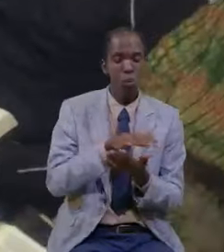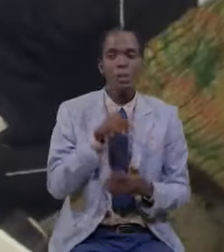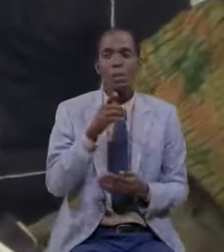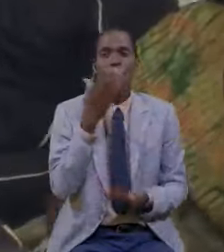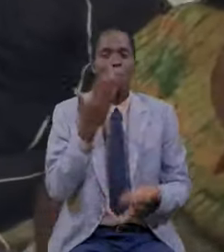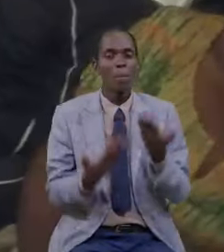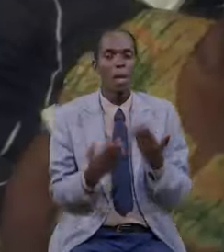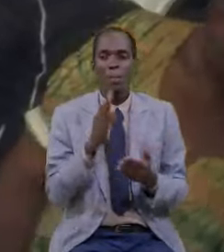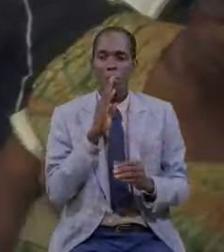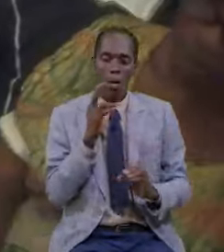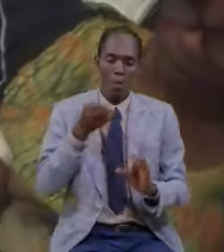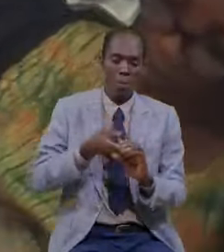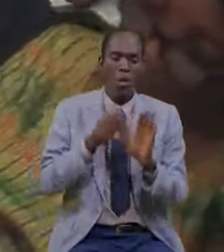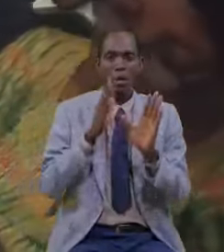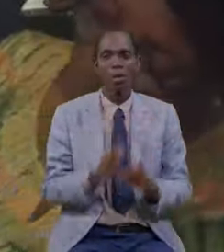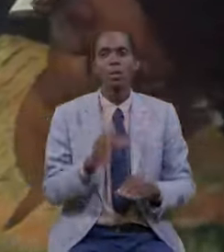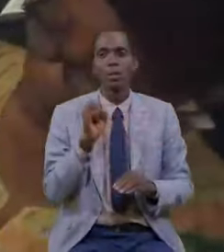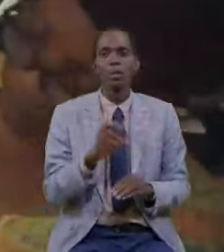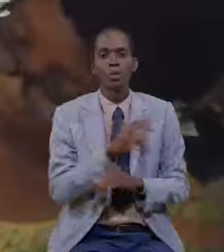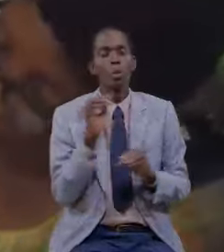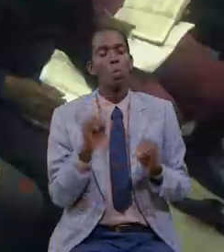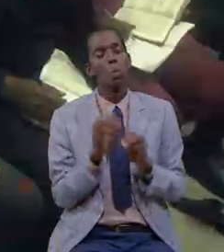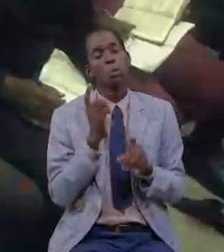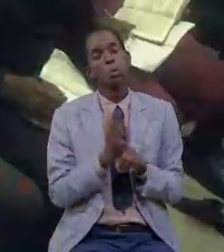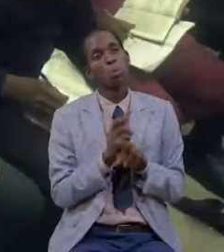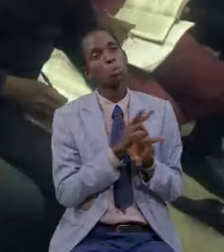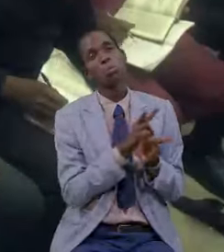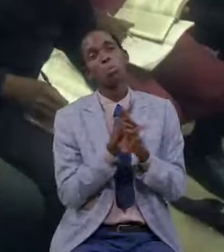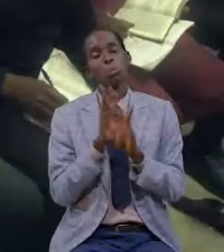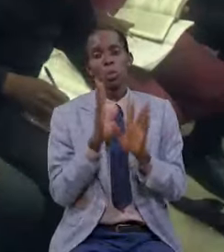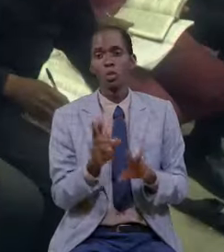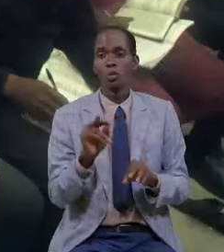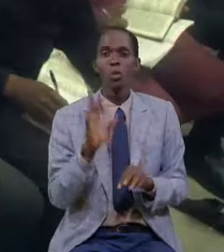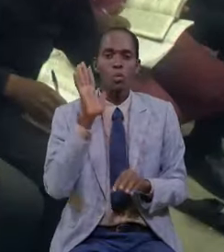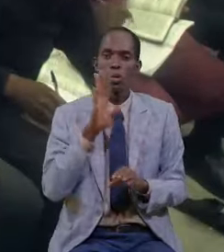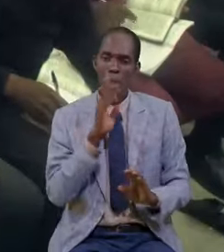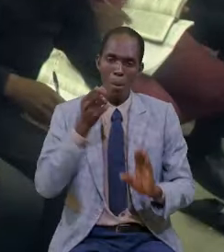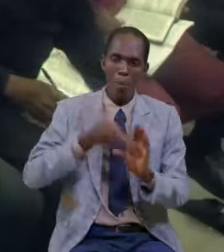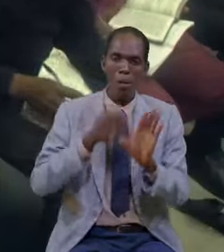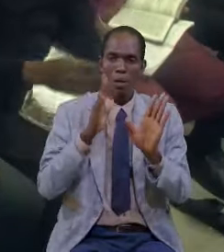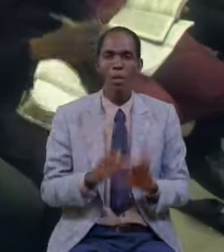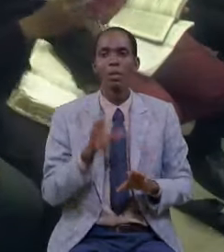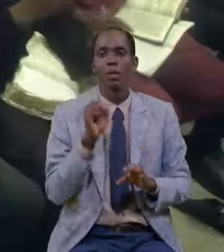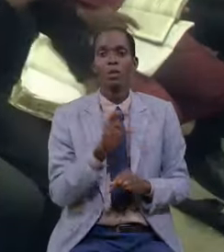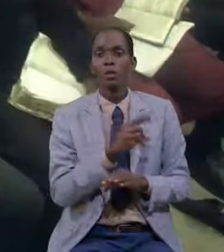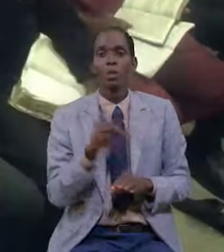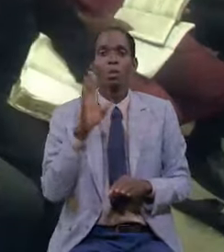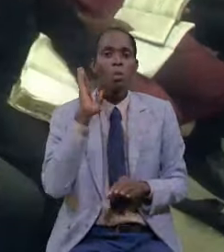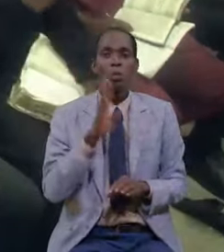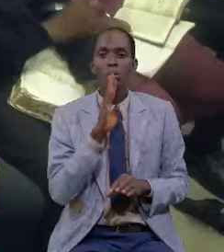partakers. No onlooker tonight, ye might be partakers. There's no spectator tonight, ye might